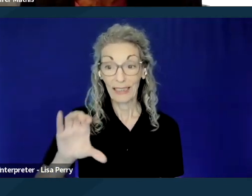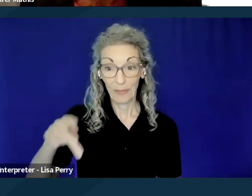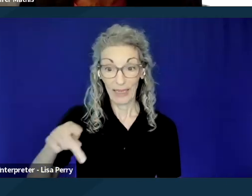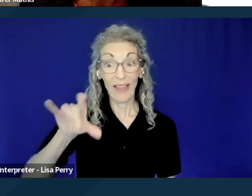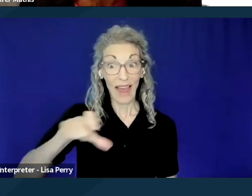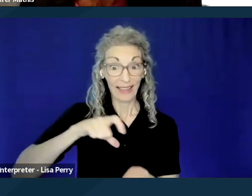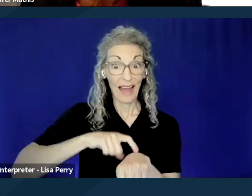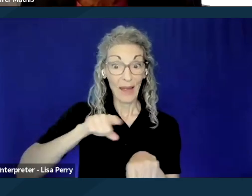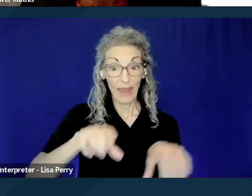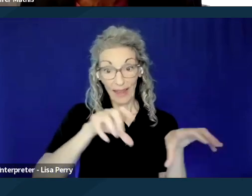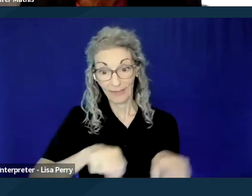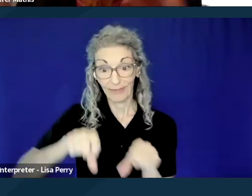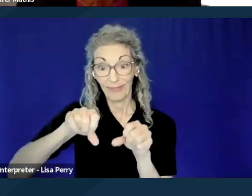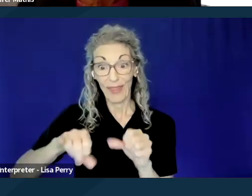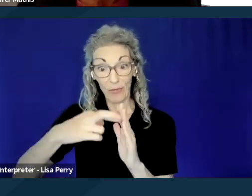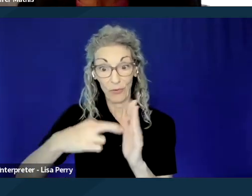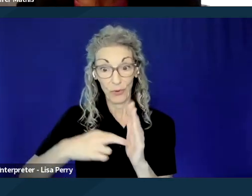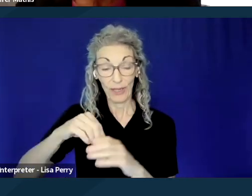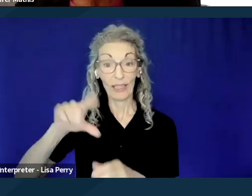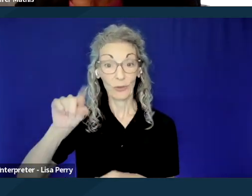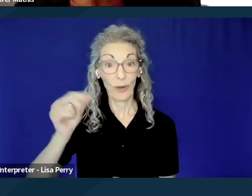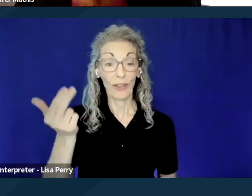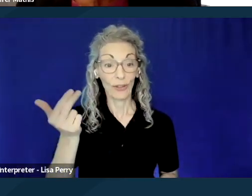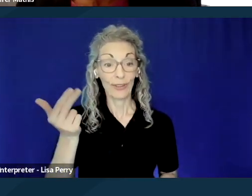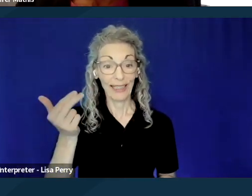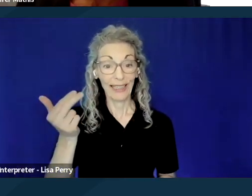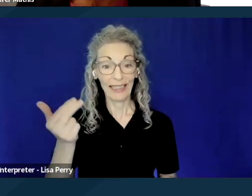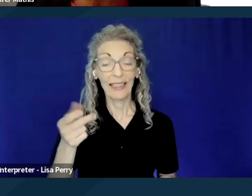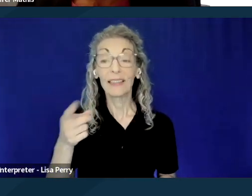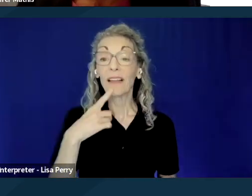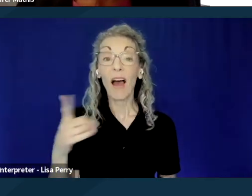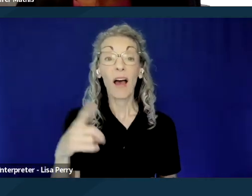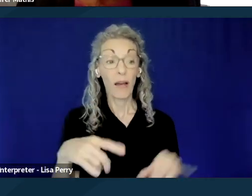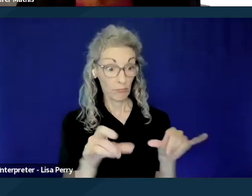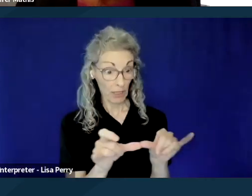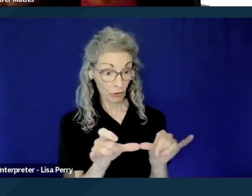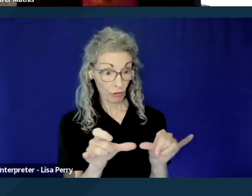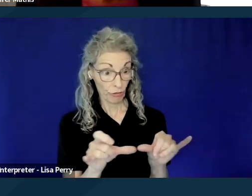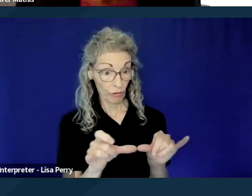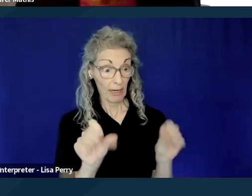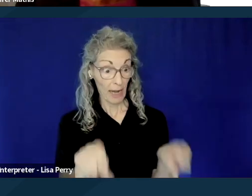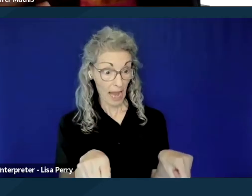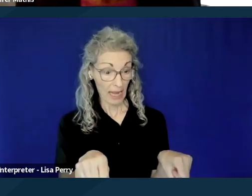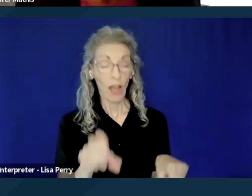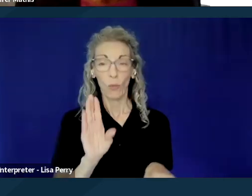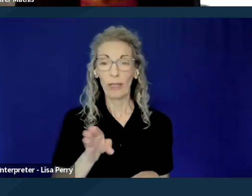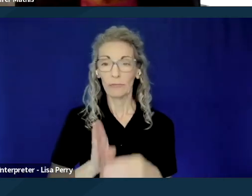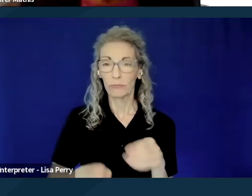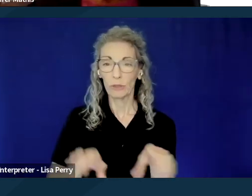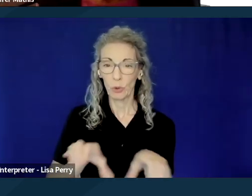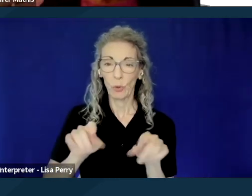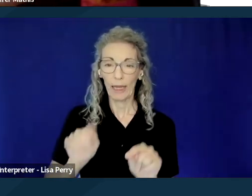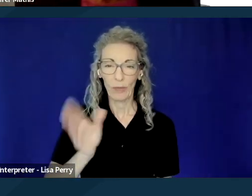was adopted in 2013 or updated. What gets measured gets done. And that is to say